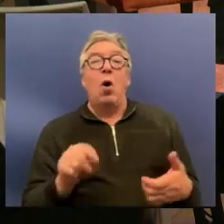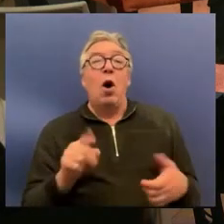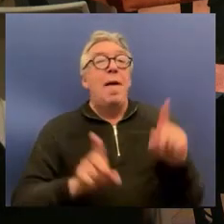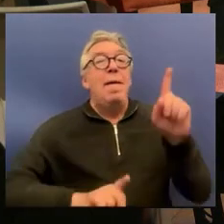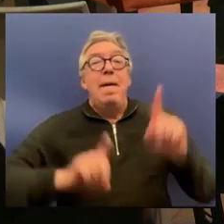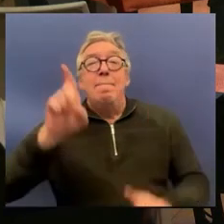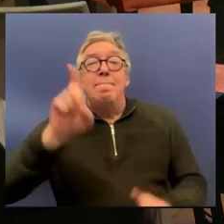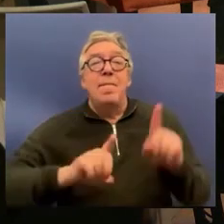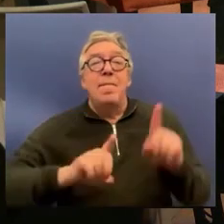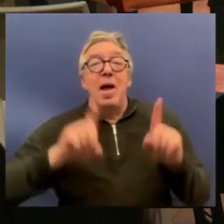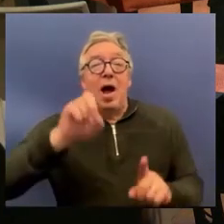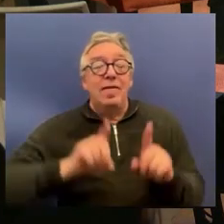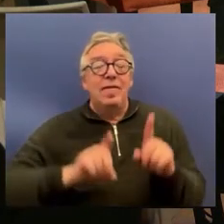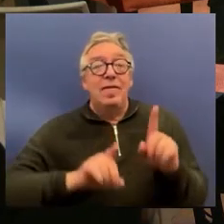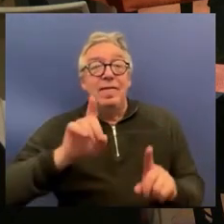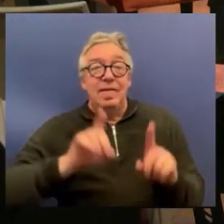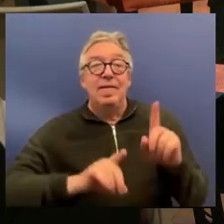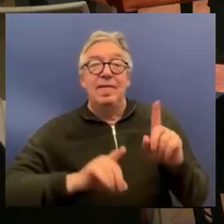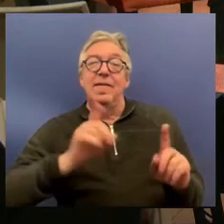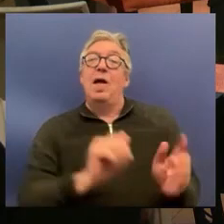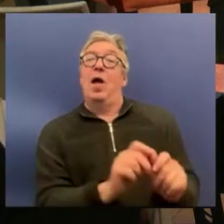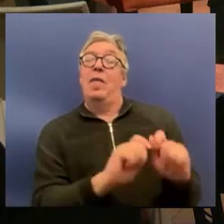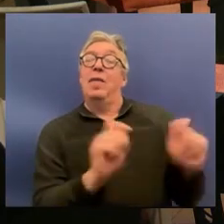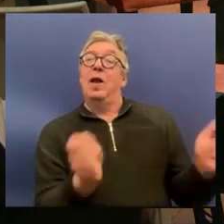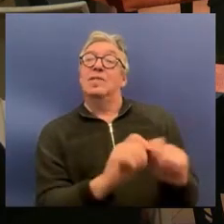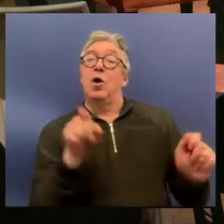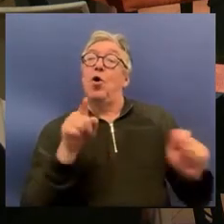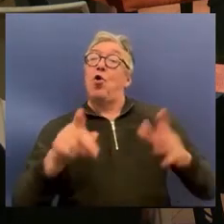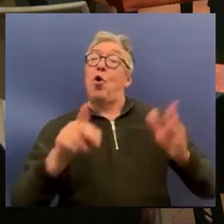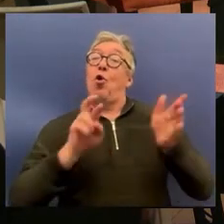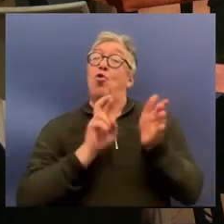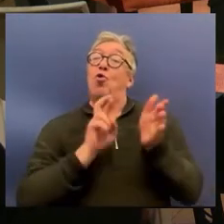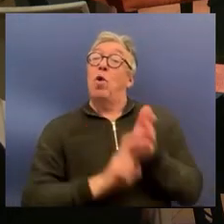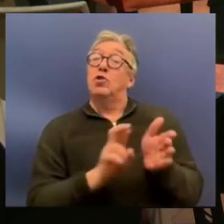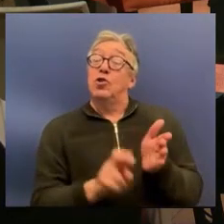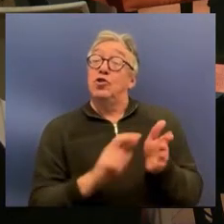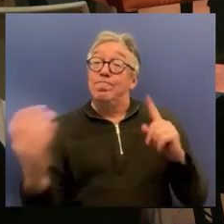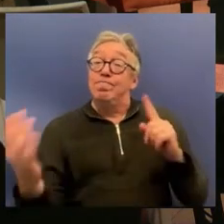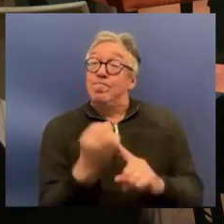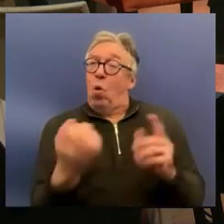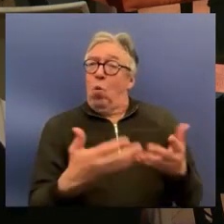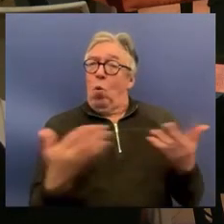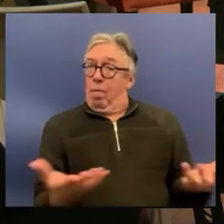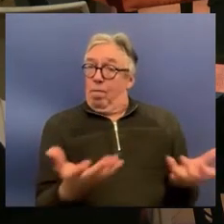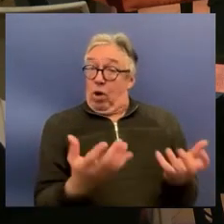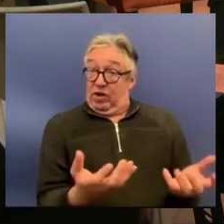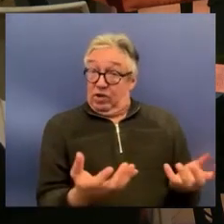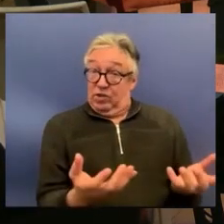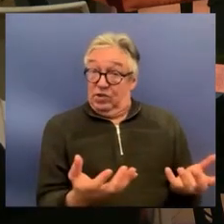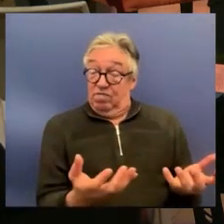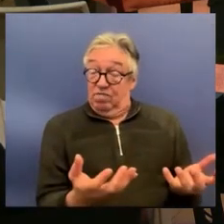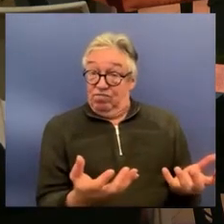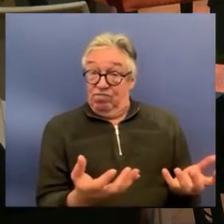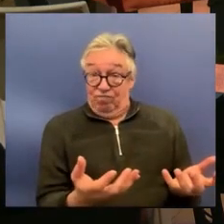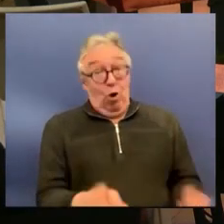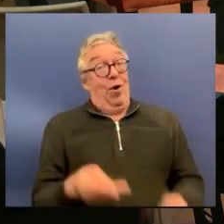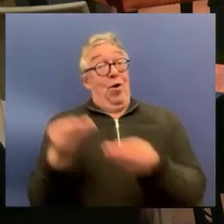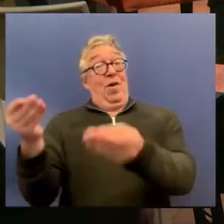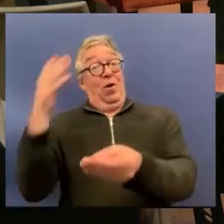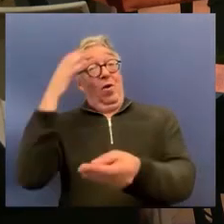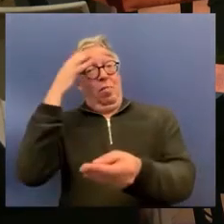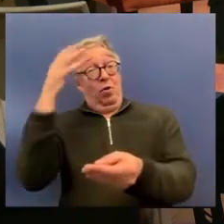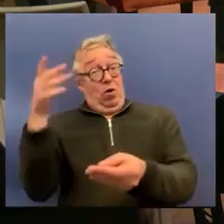were the practical outcomes of the research? Did Milan municipality transform the research somehow into some concrete